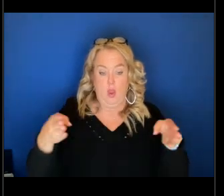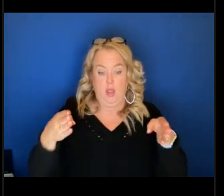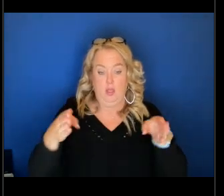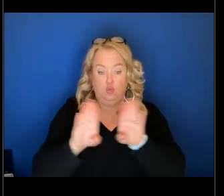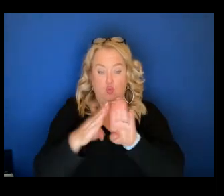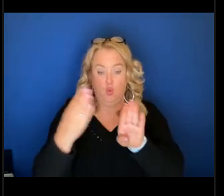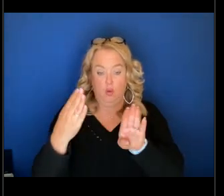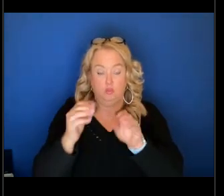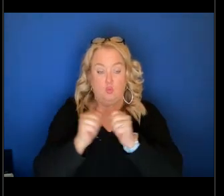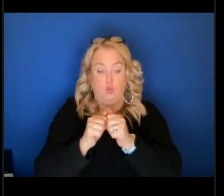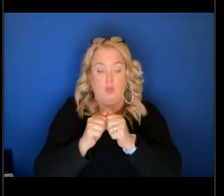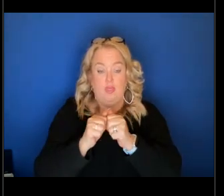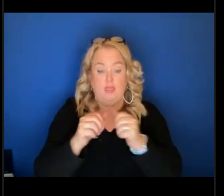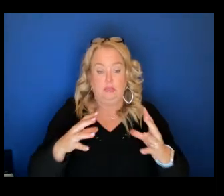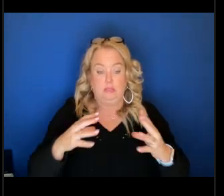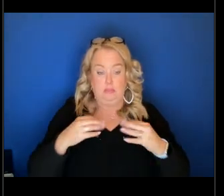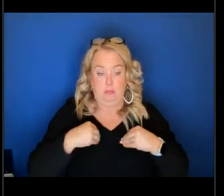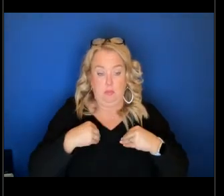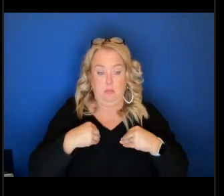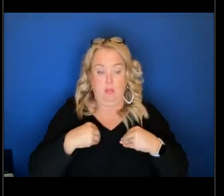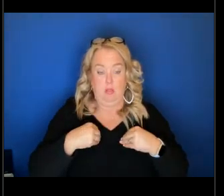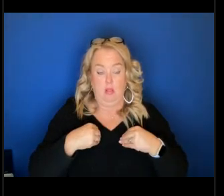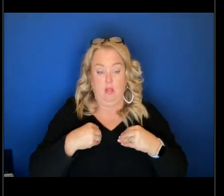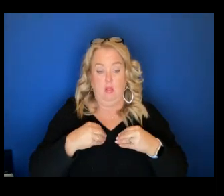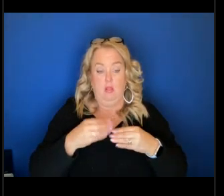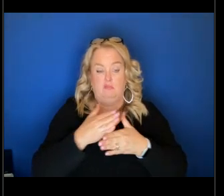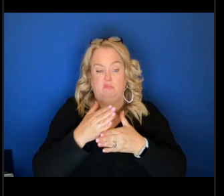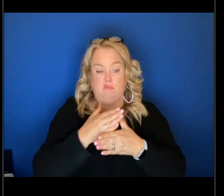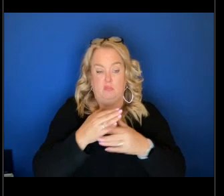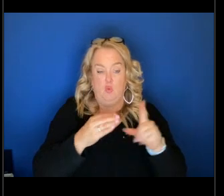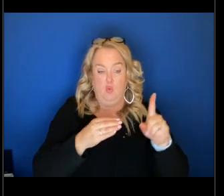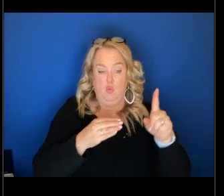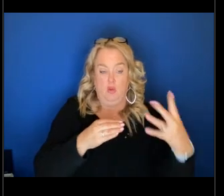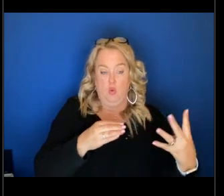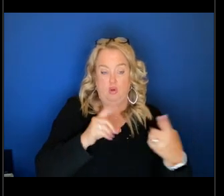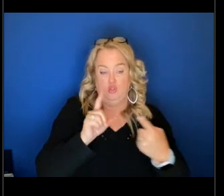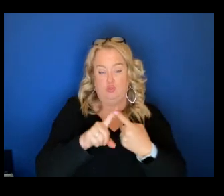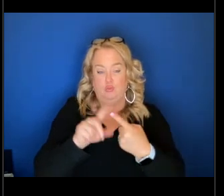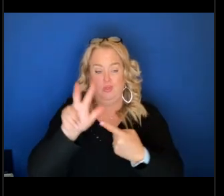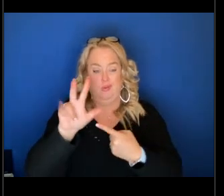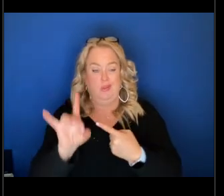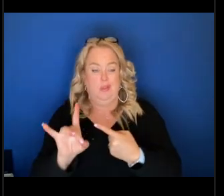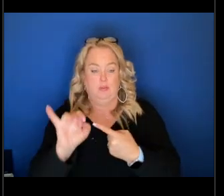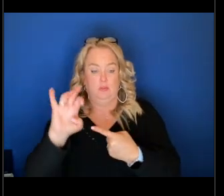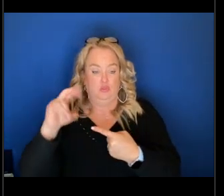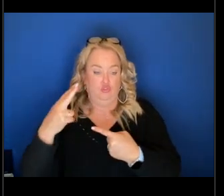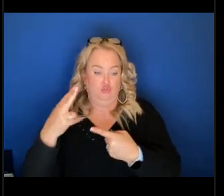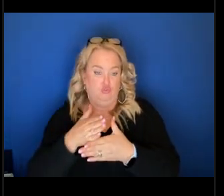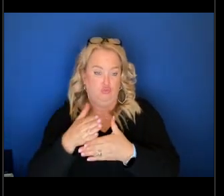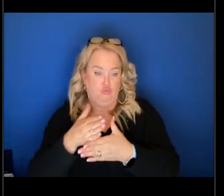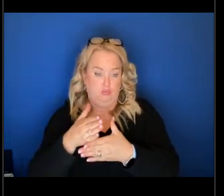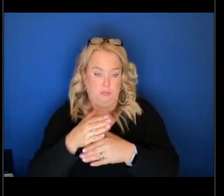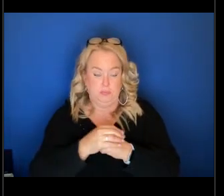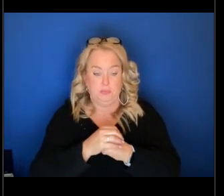doors with an acceptable tolerance of 1/4 of an inch to 3/8 of an inch.